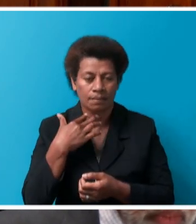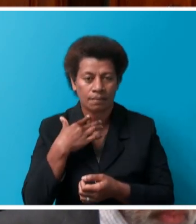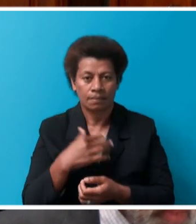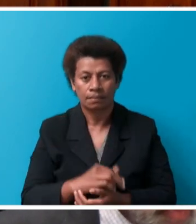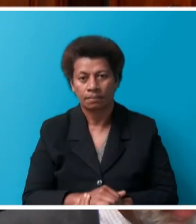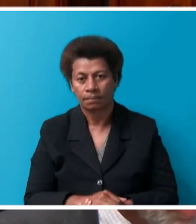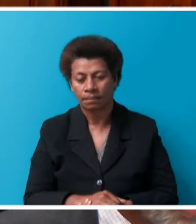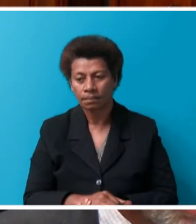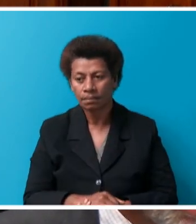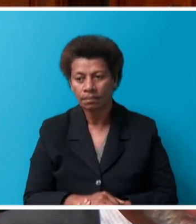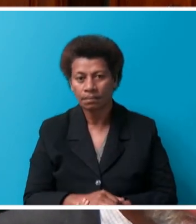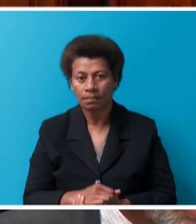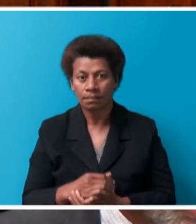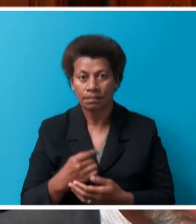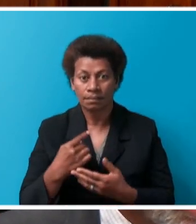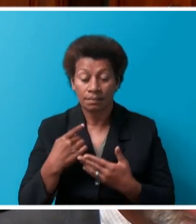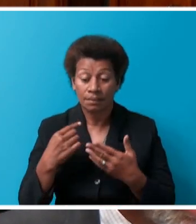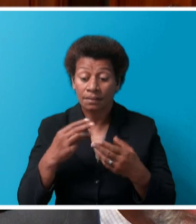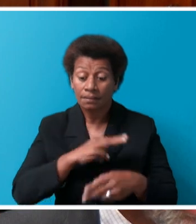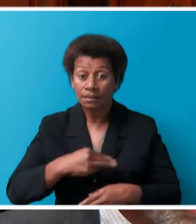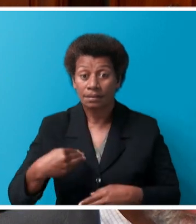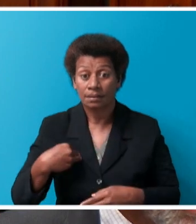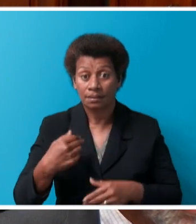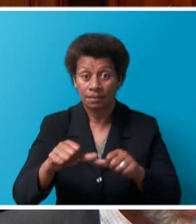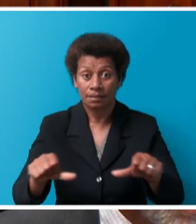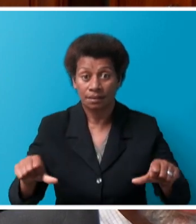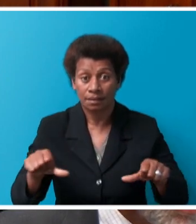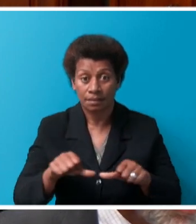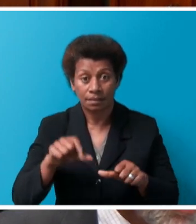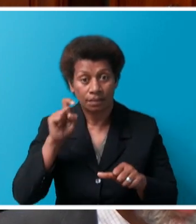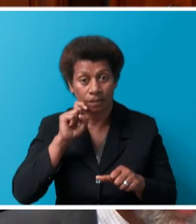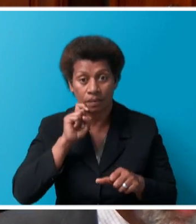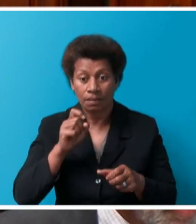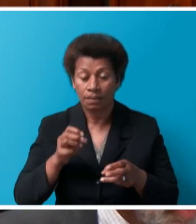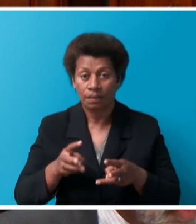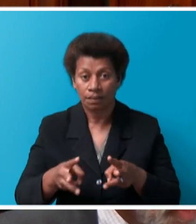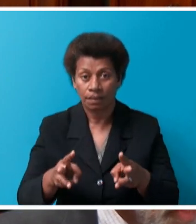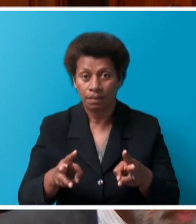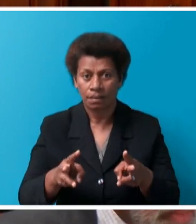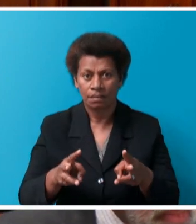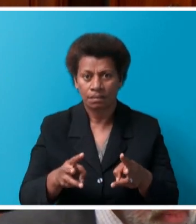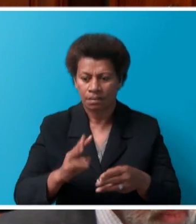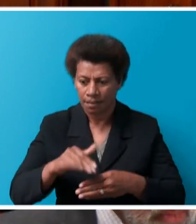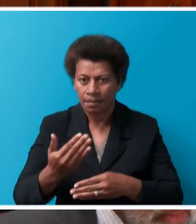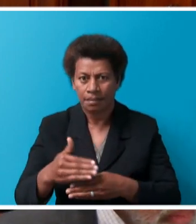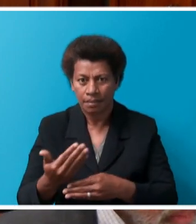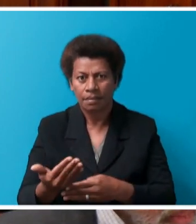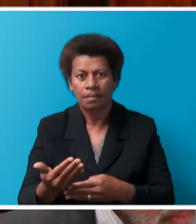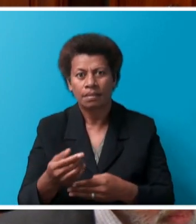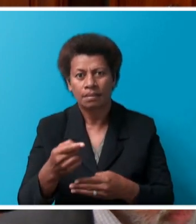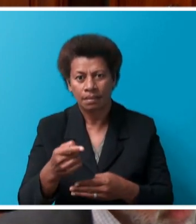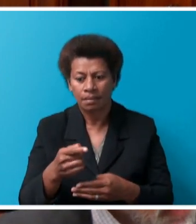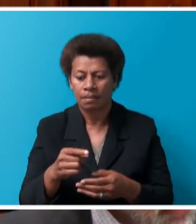Ministry of Agriculture and Waterways is also boosting dairy production. We are